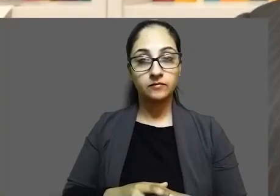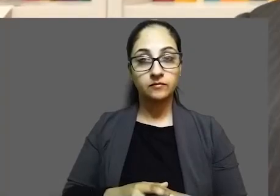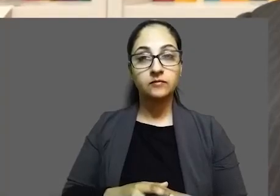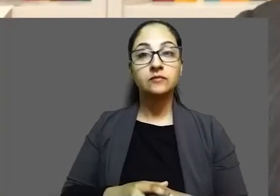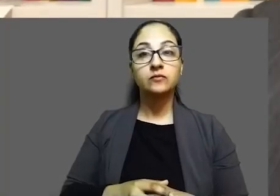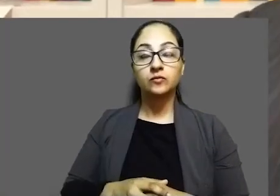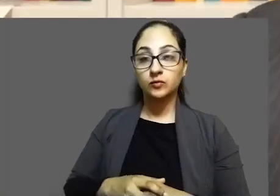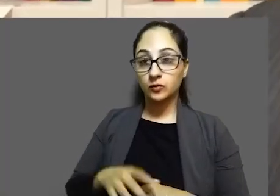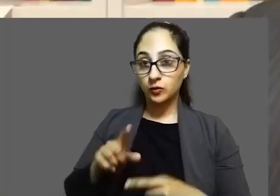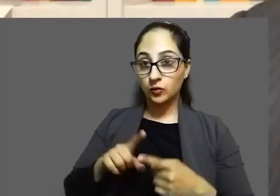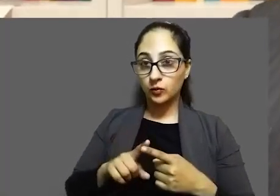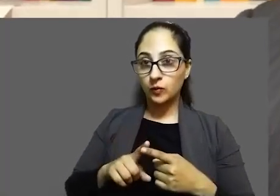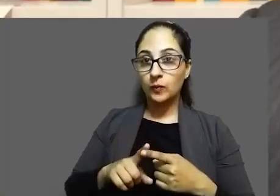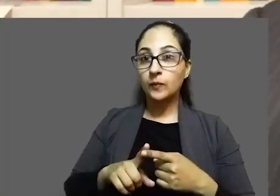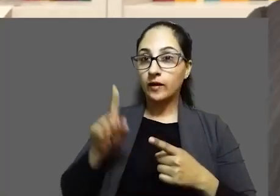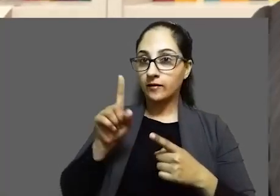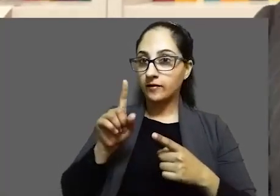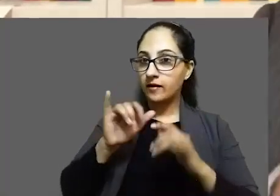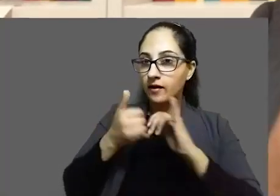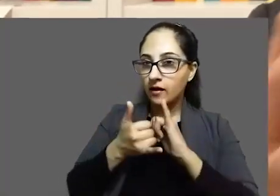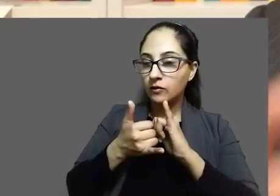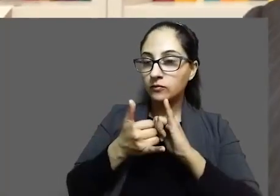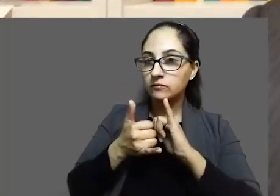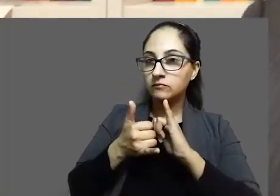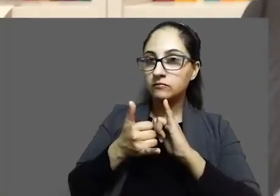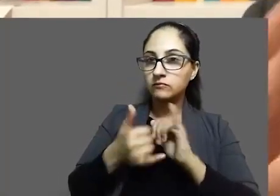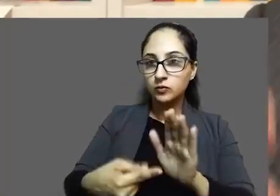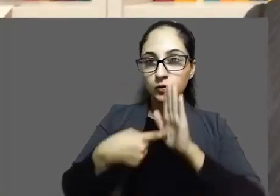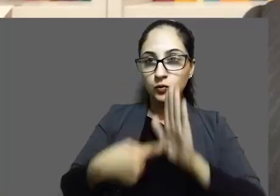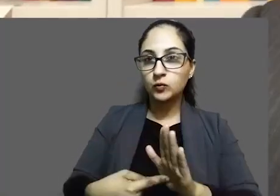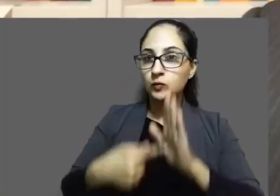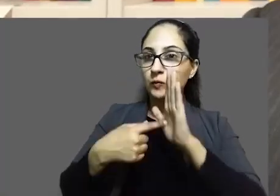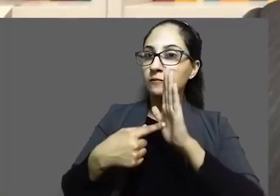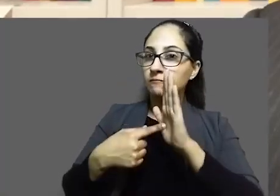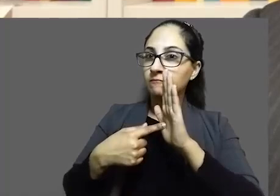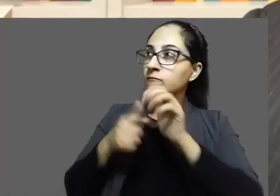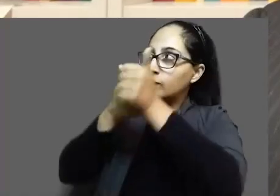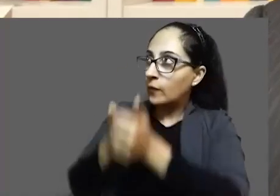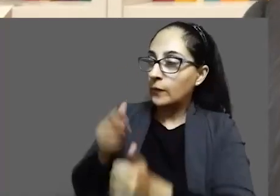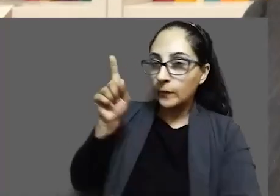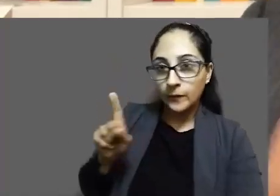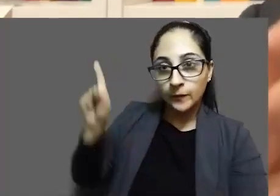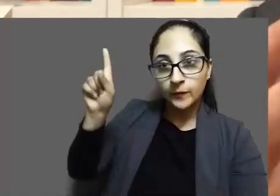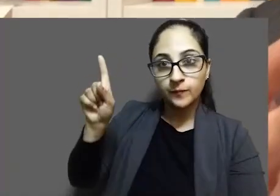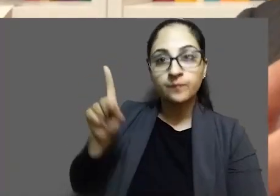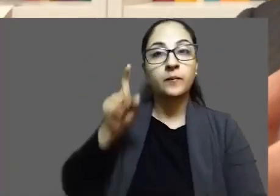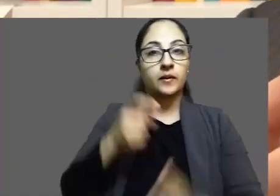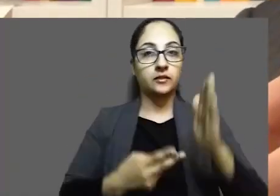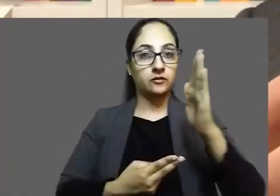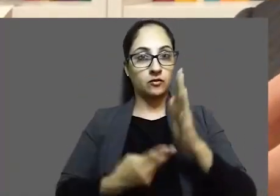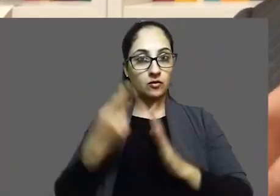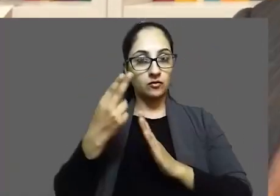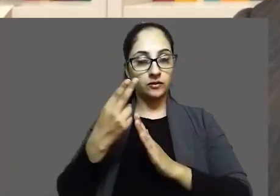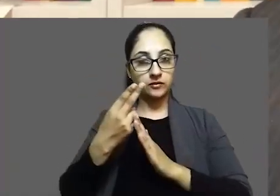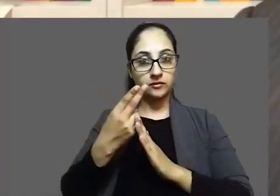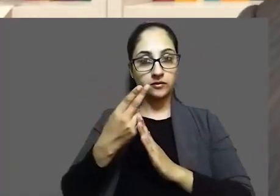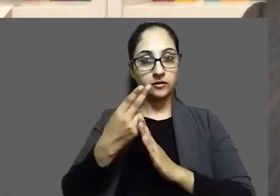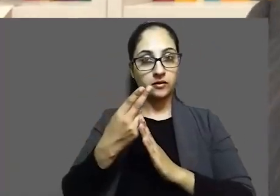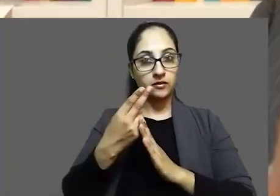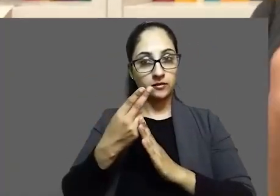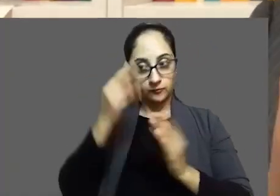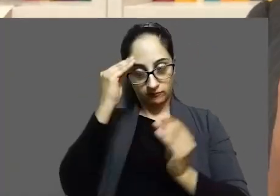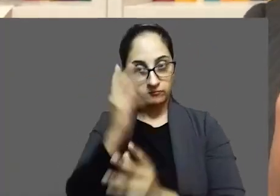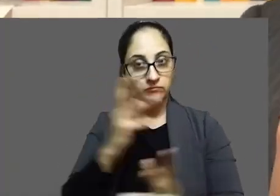for justice, is to always speak for truth. And we see this because this is a family relationship, that whether it is Imam